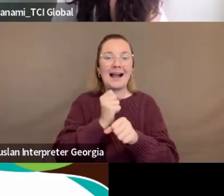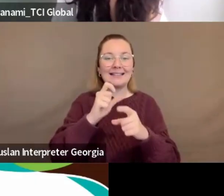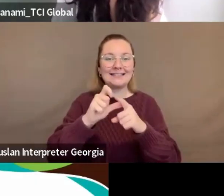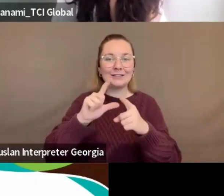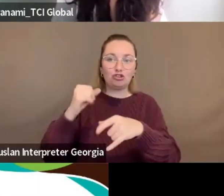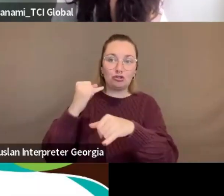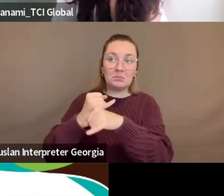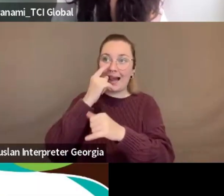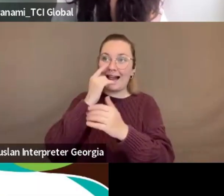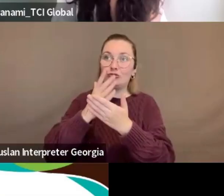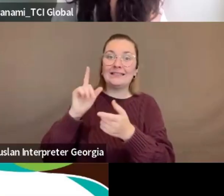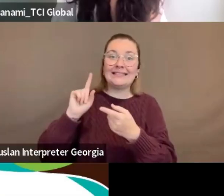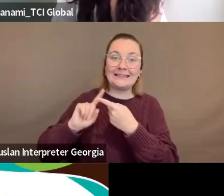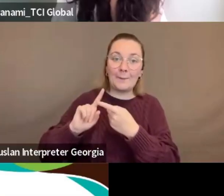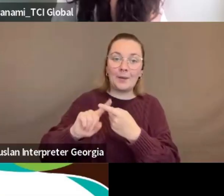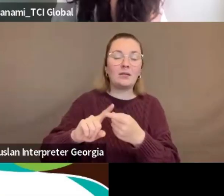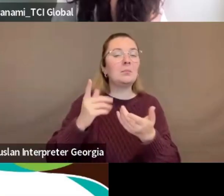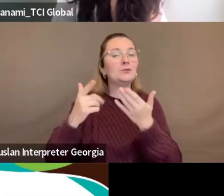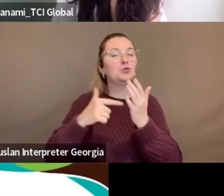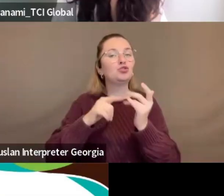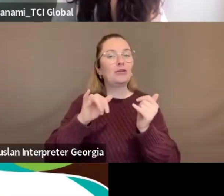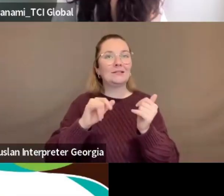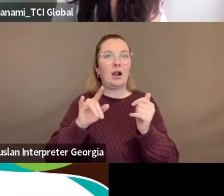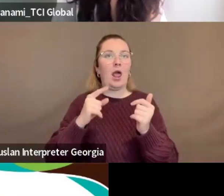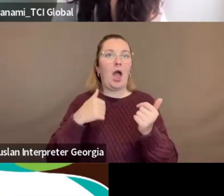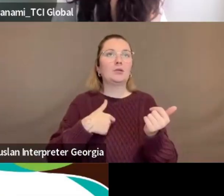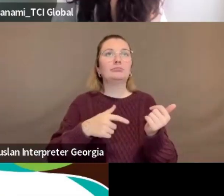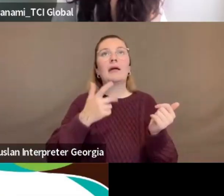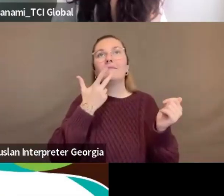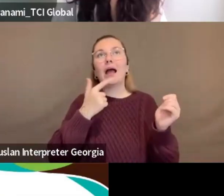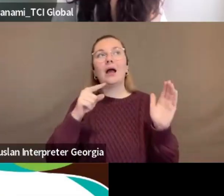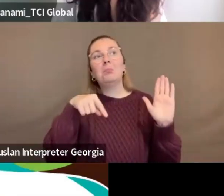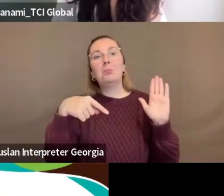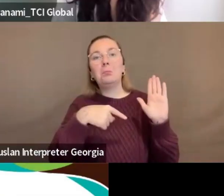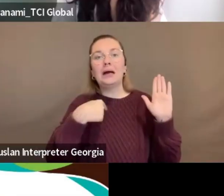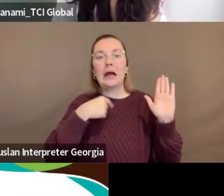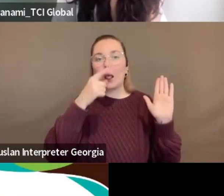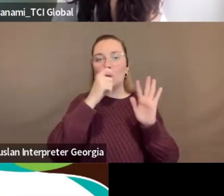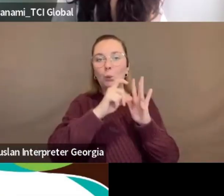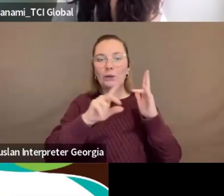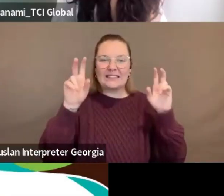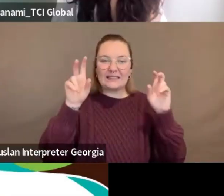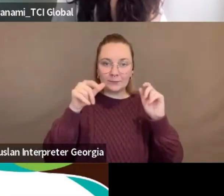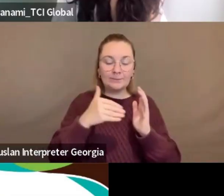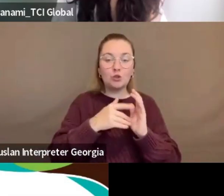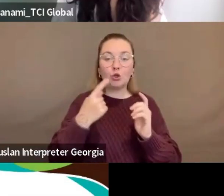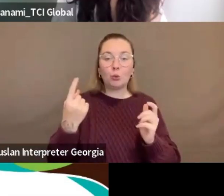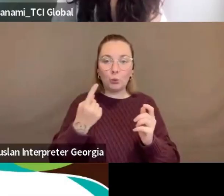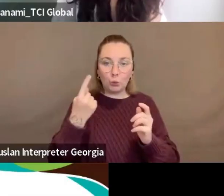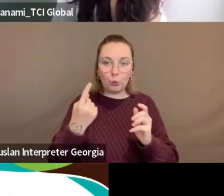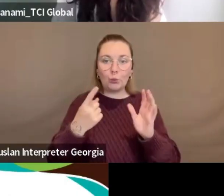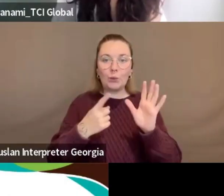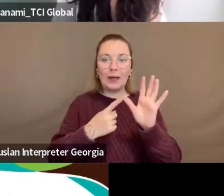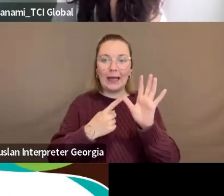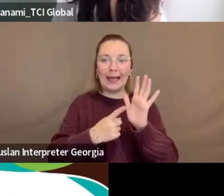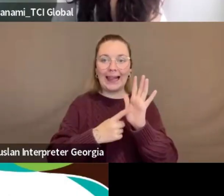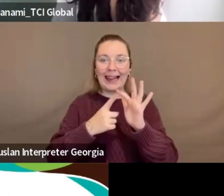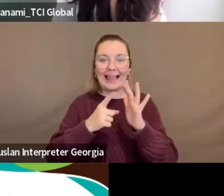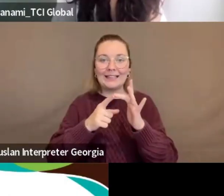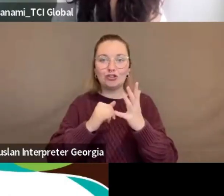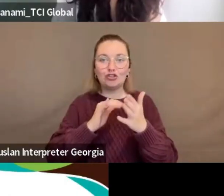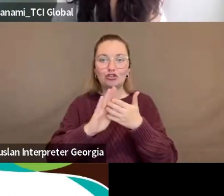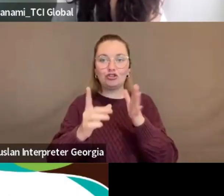deinstitutionalisation sustainable rather than symbolic. So we will now turn to Alicia from CBM